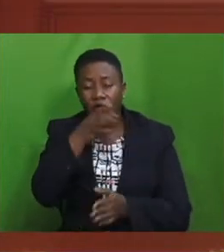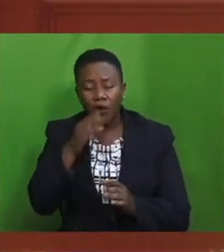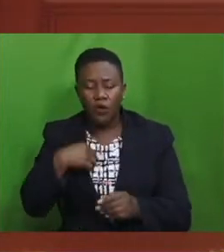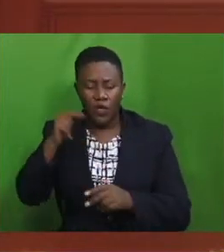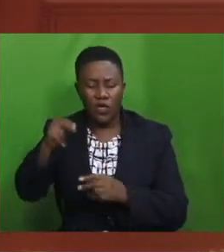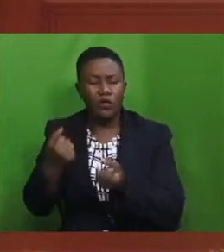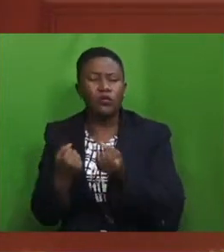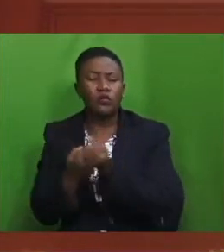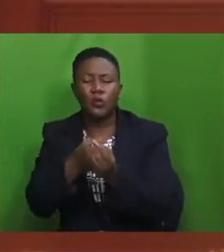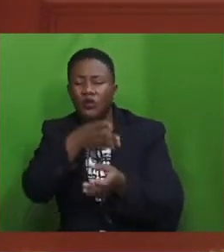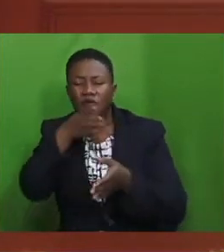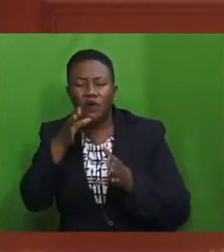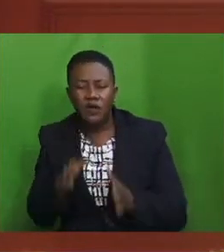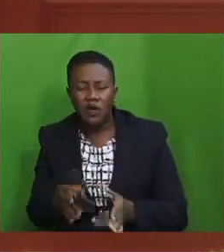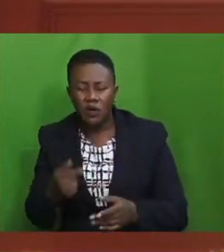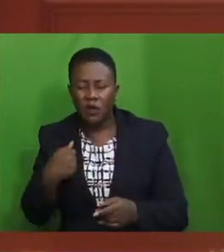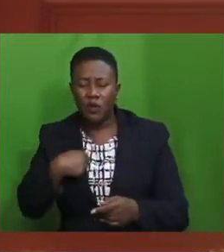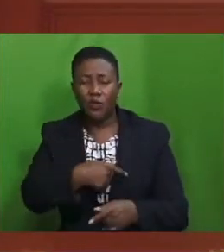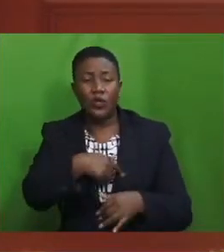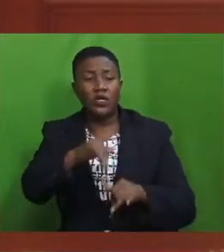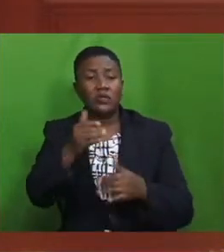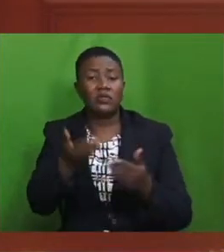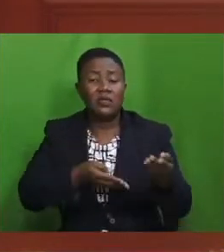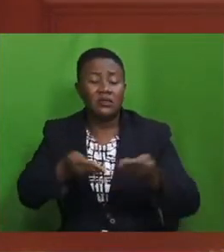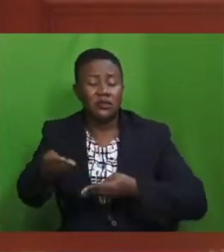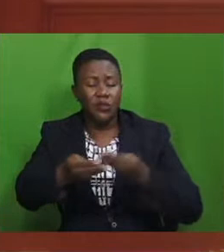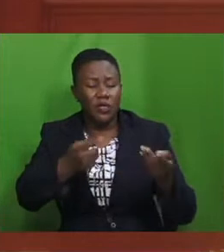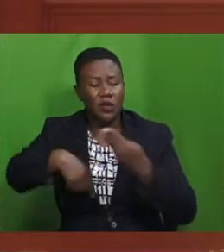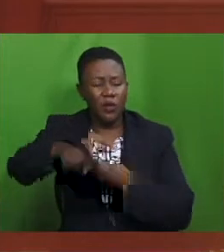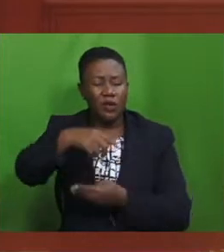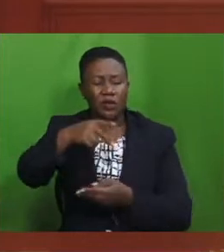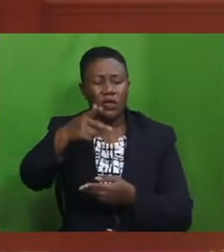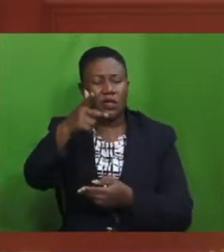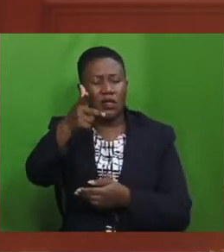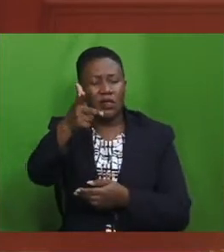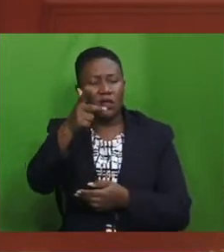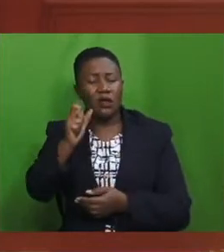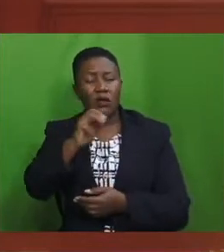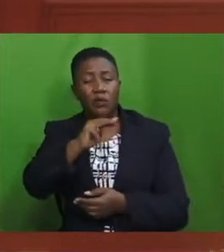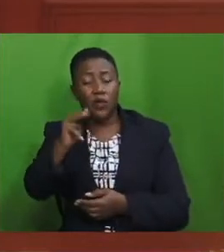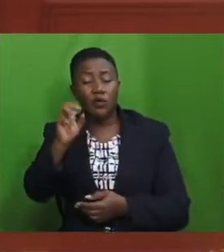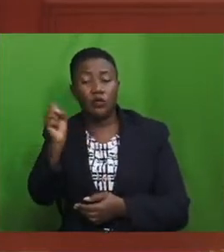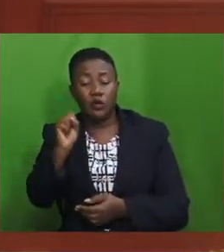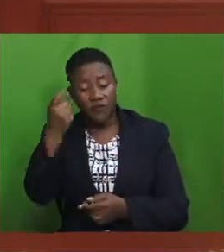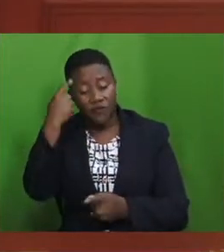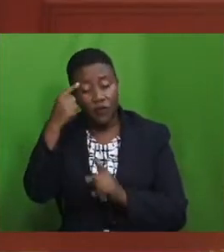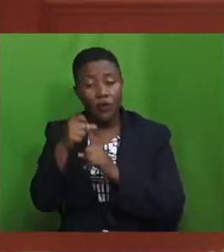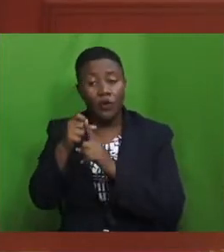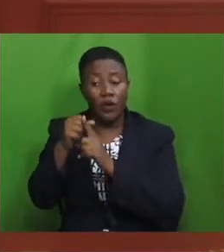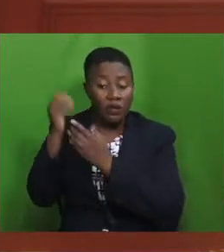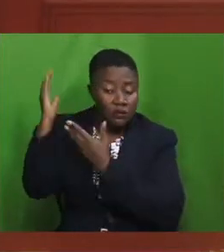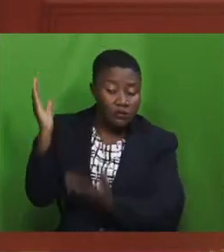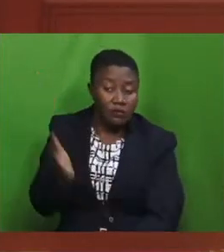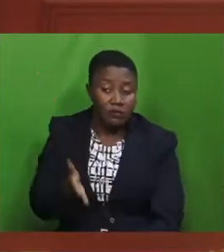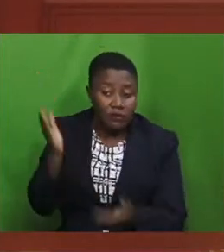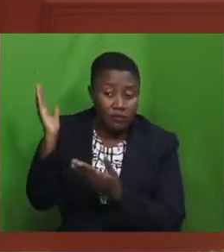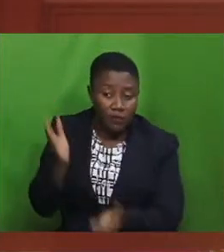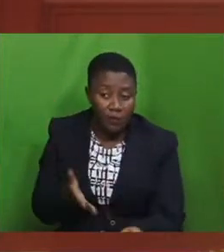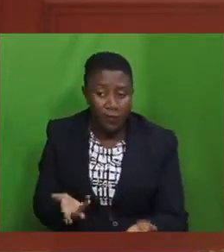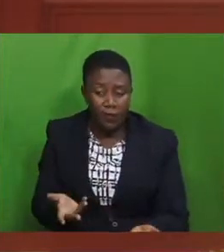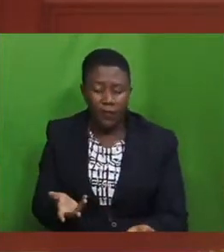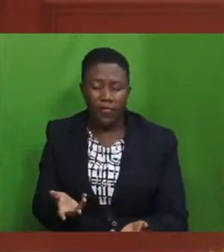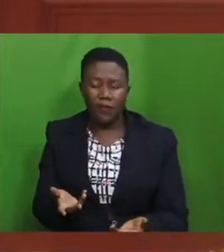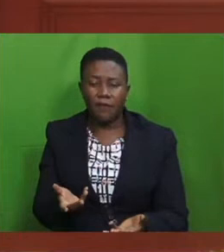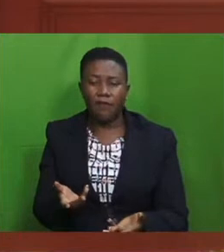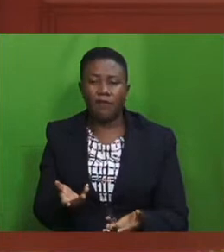We are still spending over $300 million on rice imports. And as the